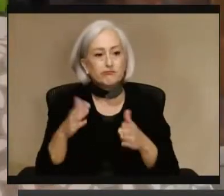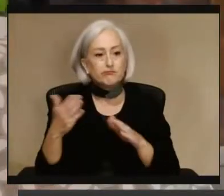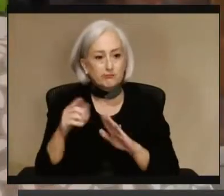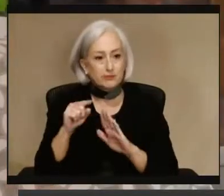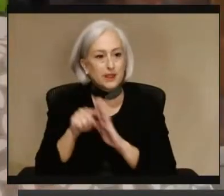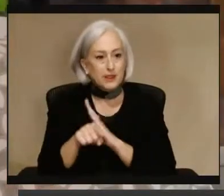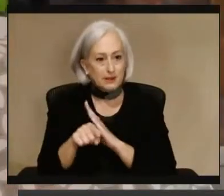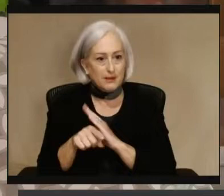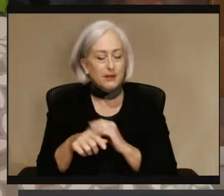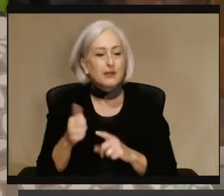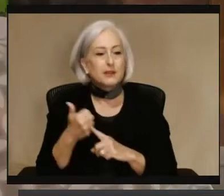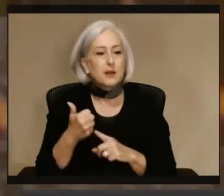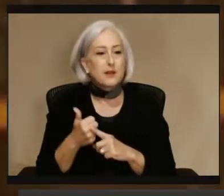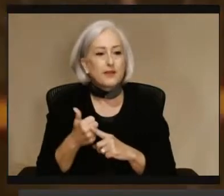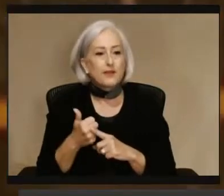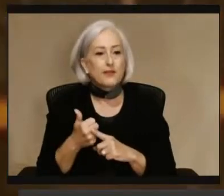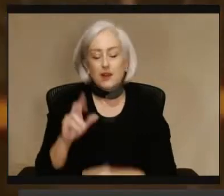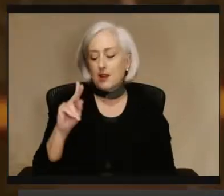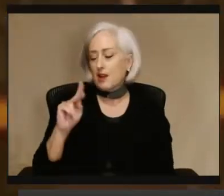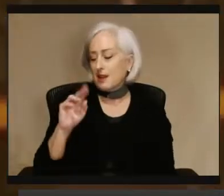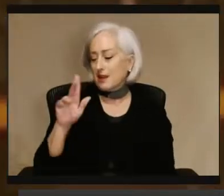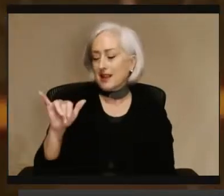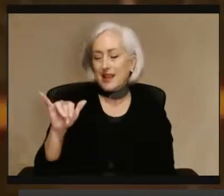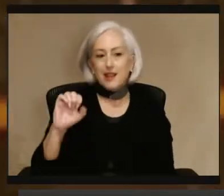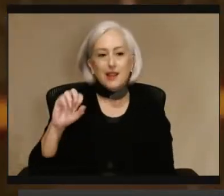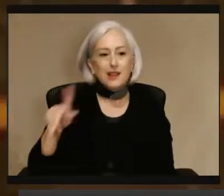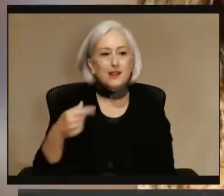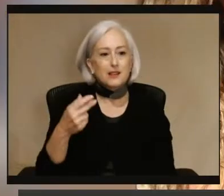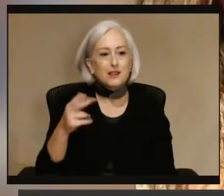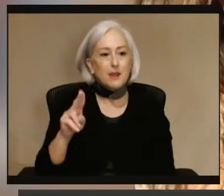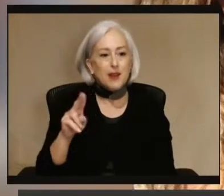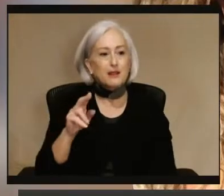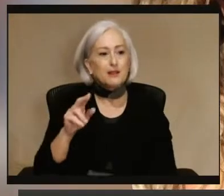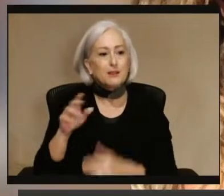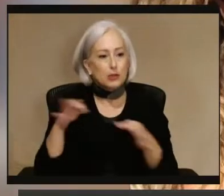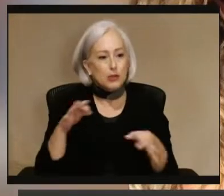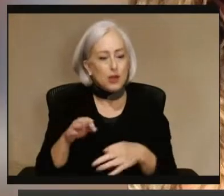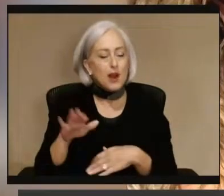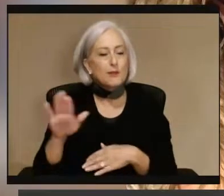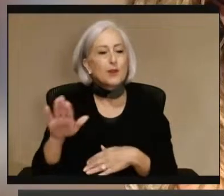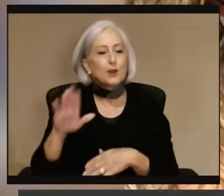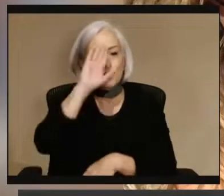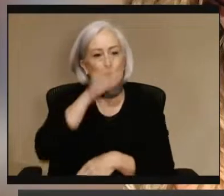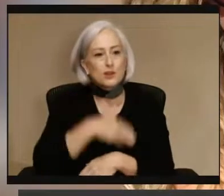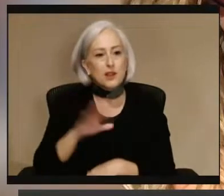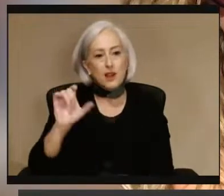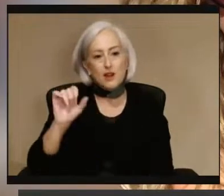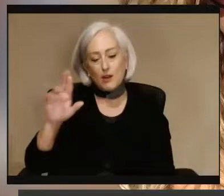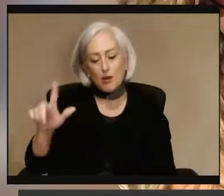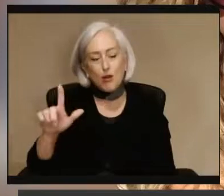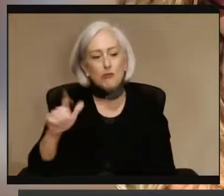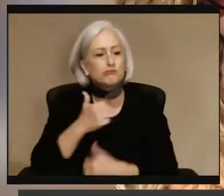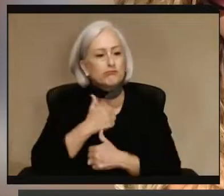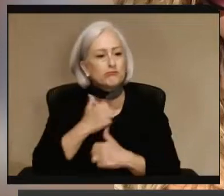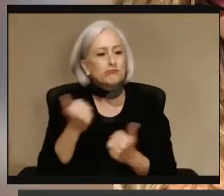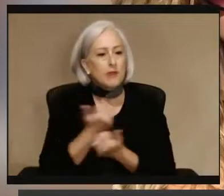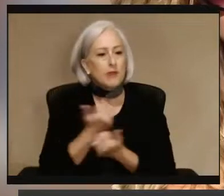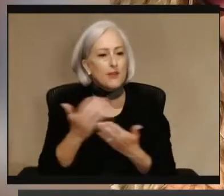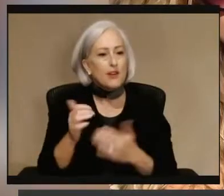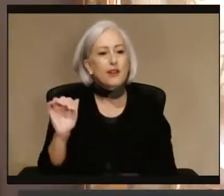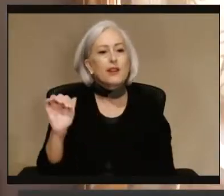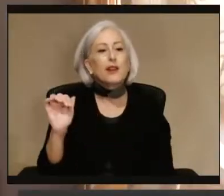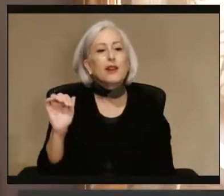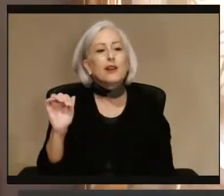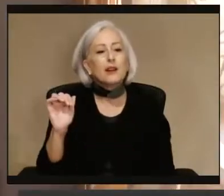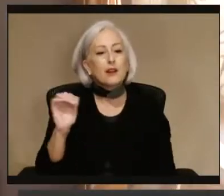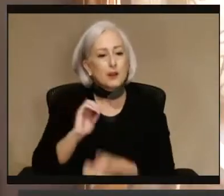Specht describes her son Carl, who loved all things sports. But when he went off to college, without any warning, he had a psychotic